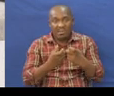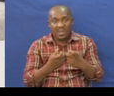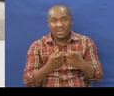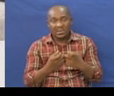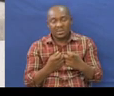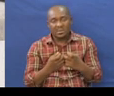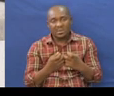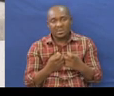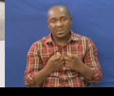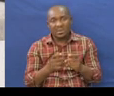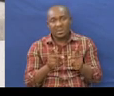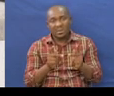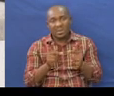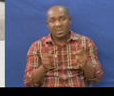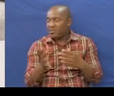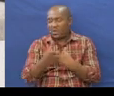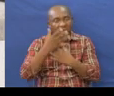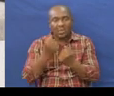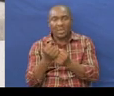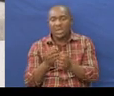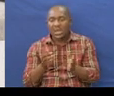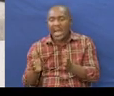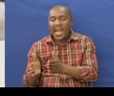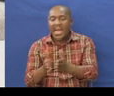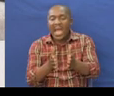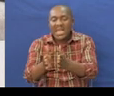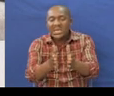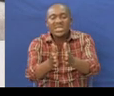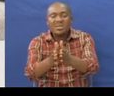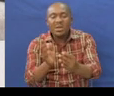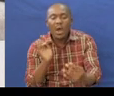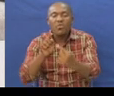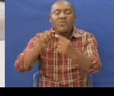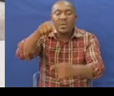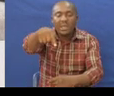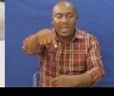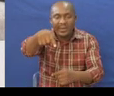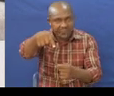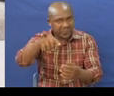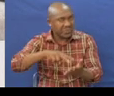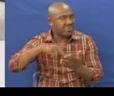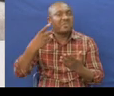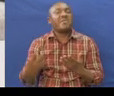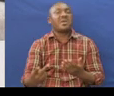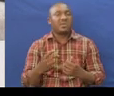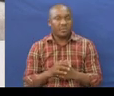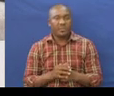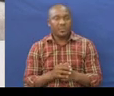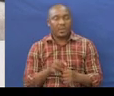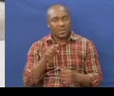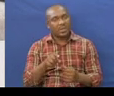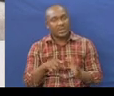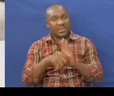received any kind of orientation or direction, you can end up by failing. So that's one